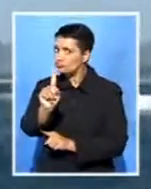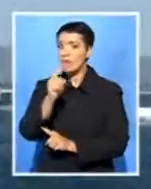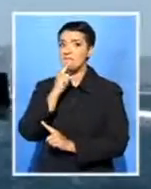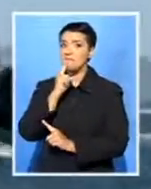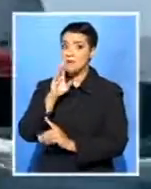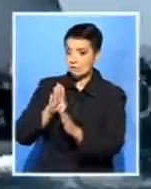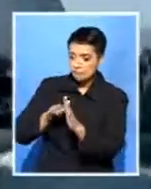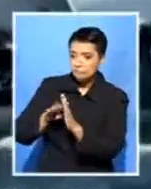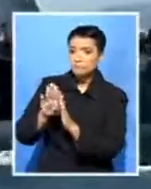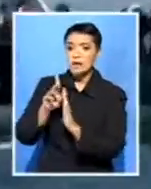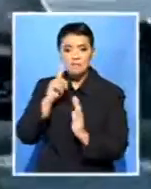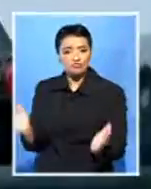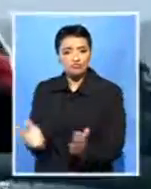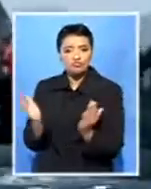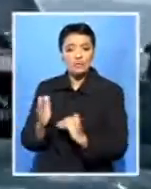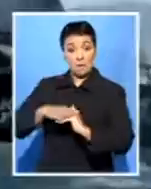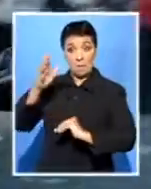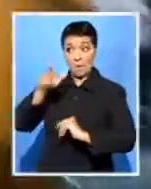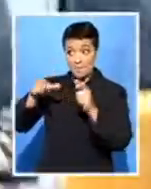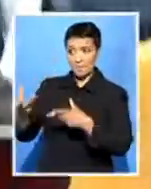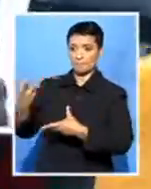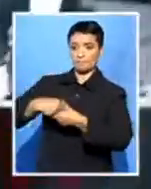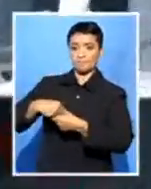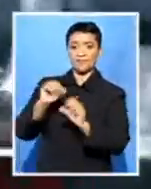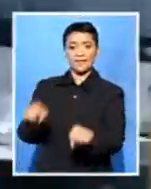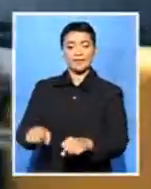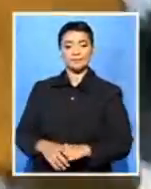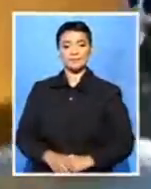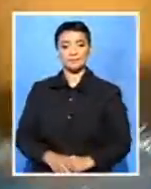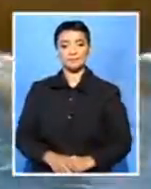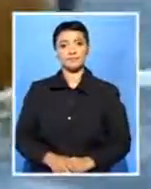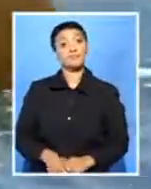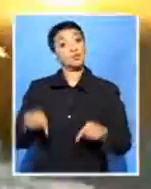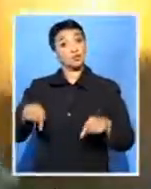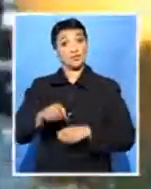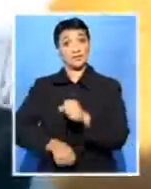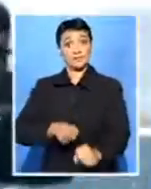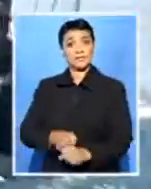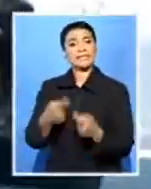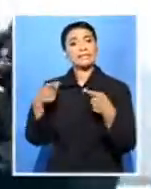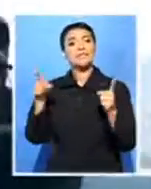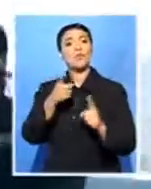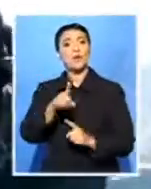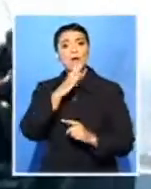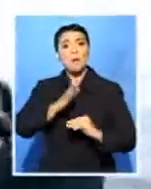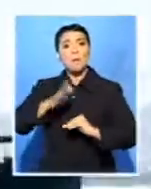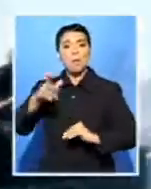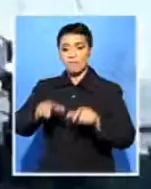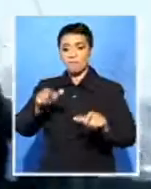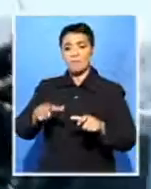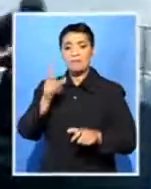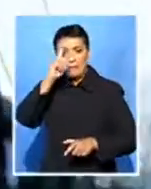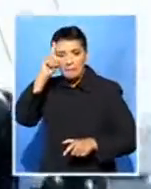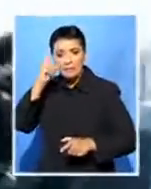sport has grown considerably, and the future looks bright. Another successful point on this year has been the growth in our development sailing and